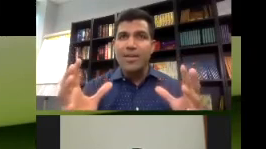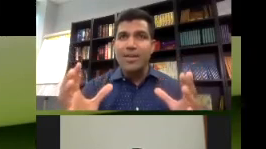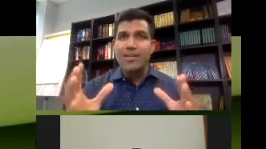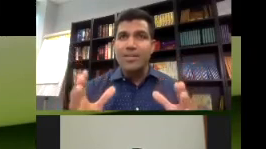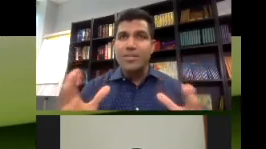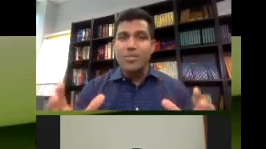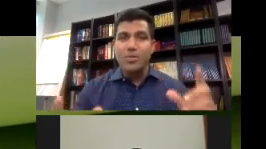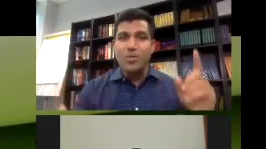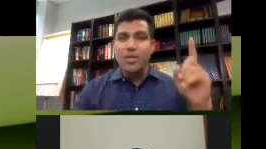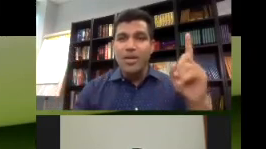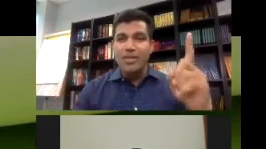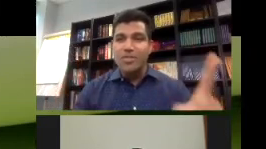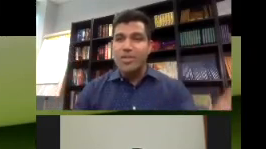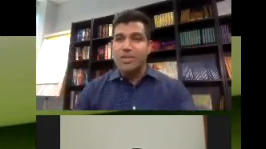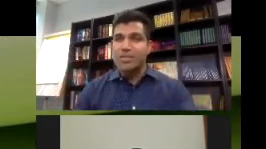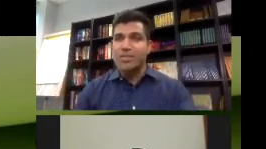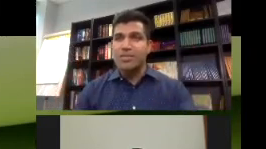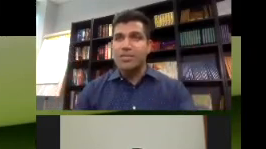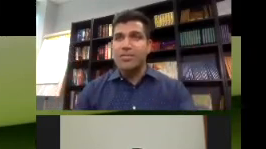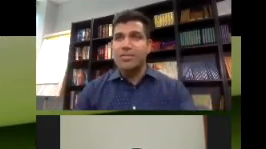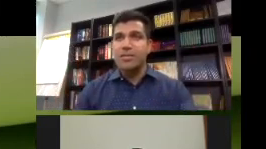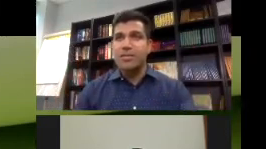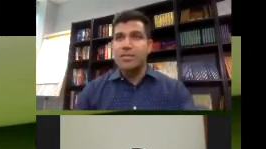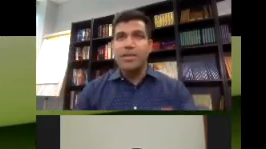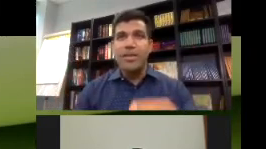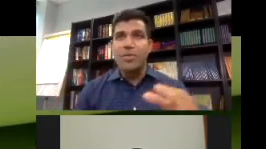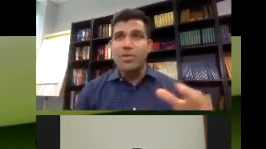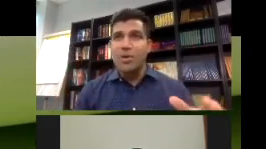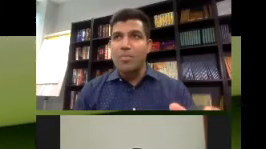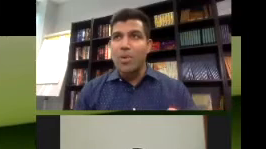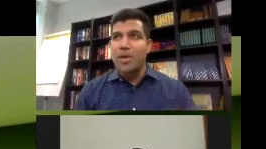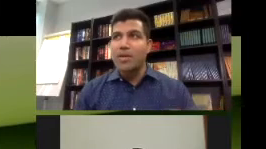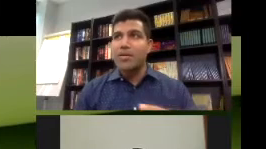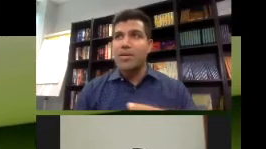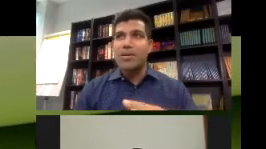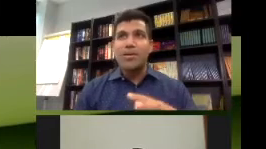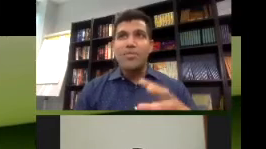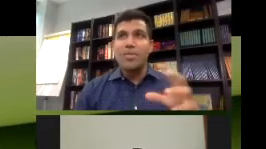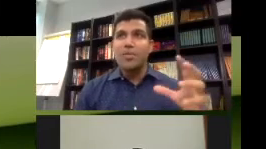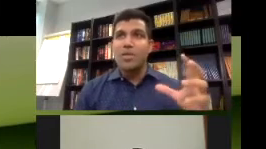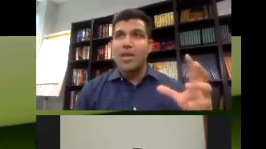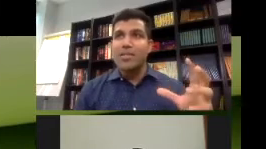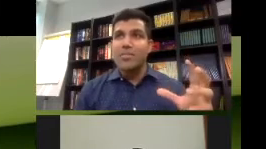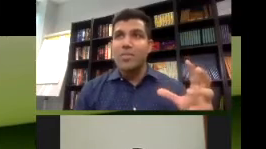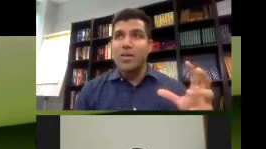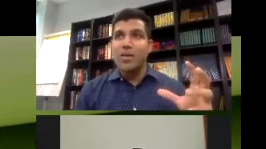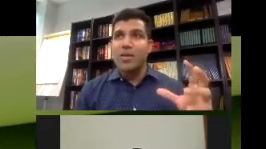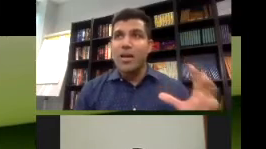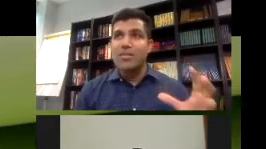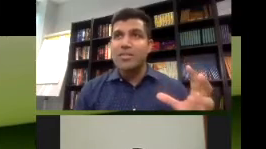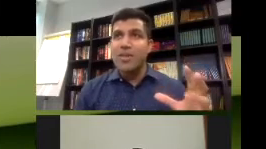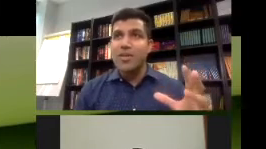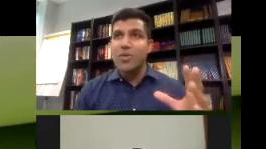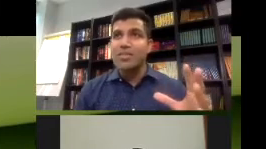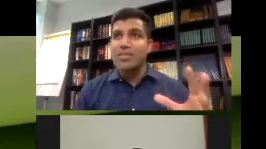God created it to do in Genesis. Never took a break, even though the days we couldn't see the